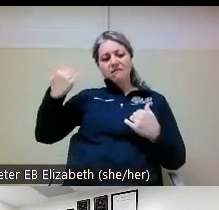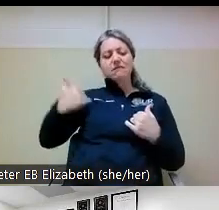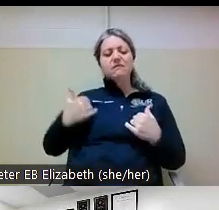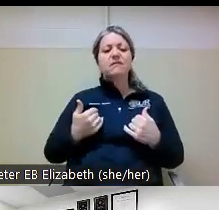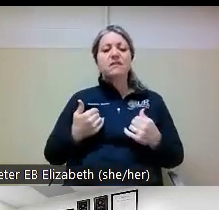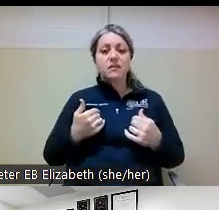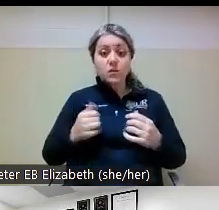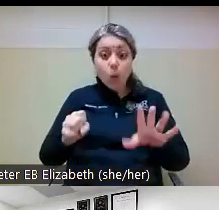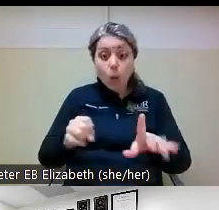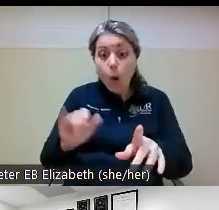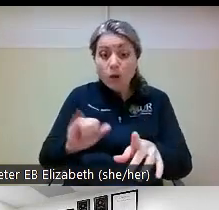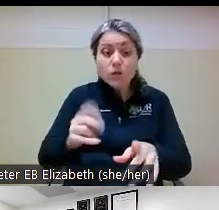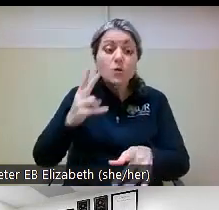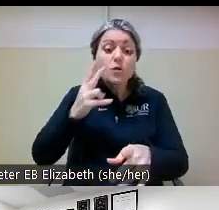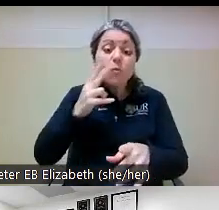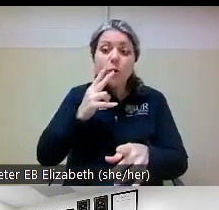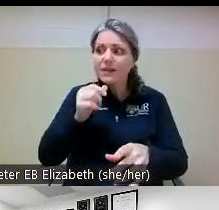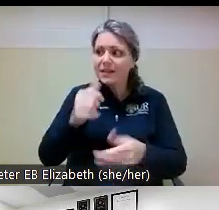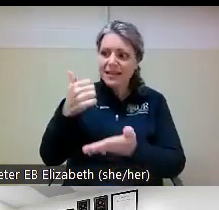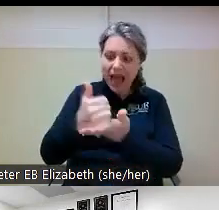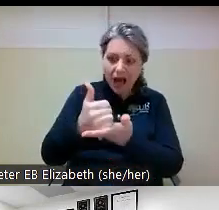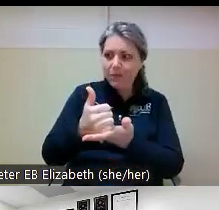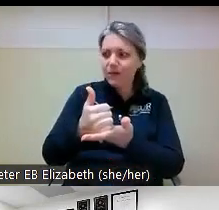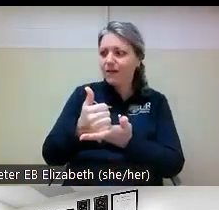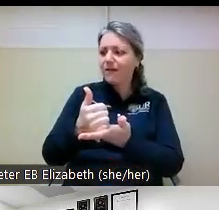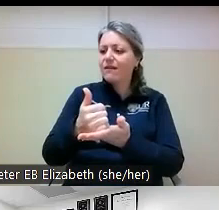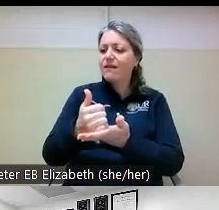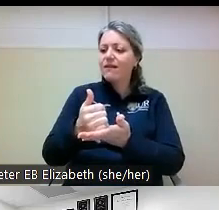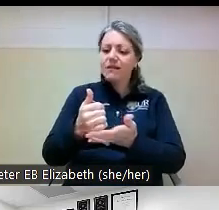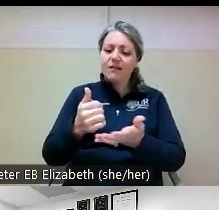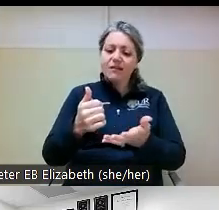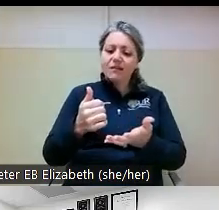persistent infection, but obviously does not prevent exposure.